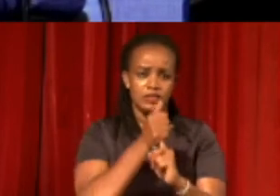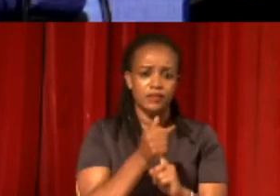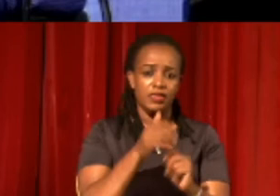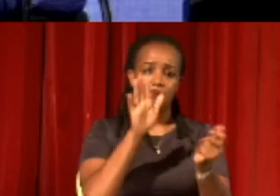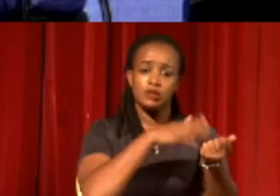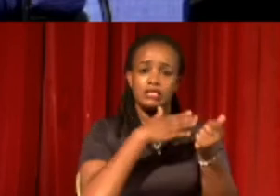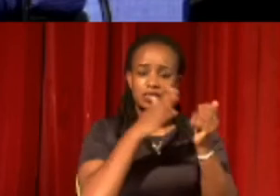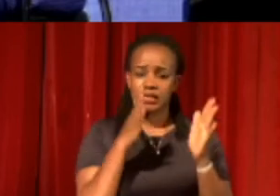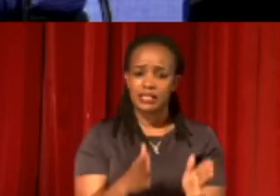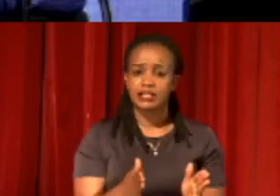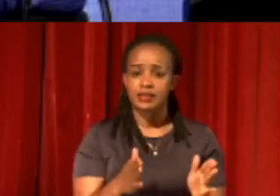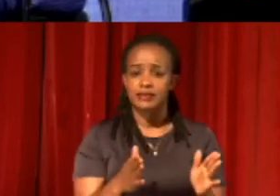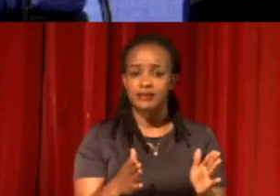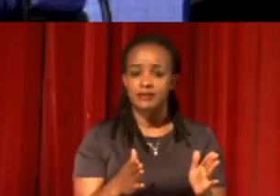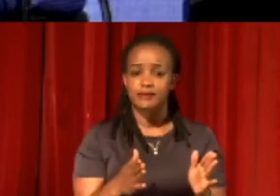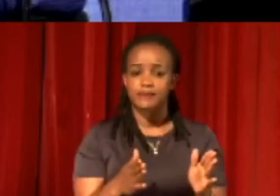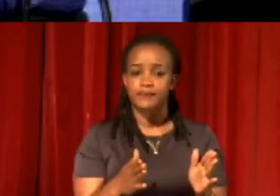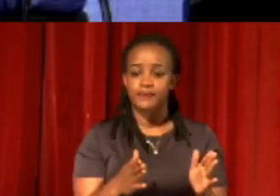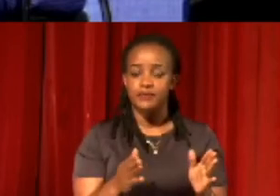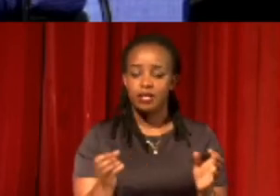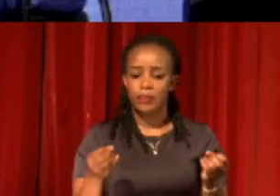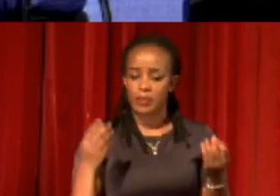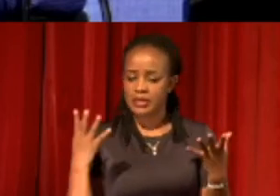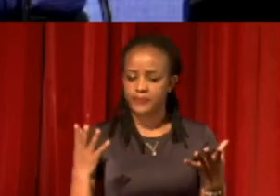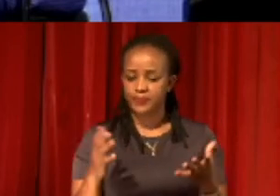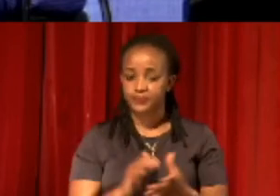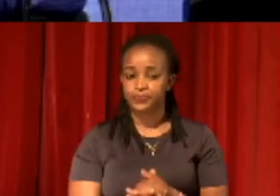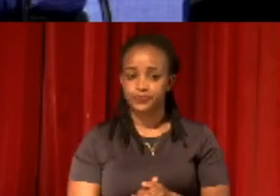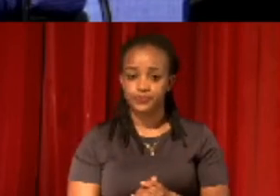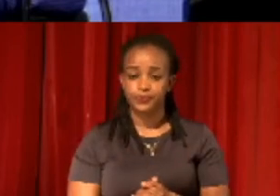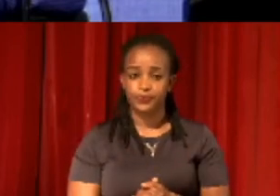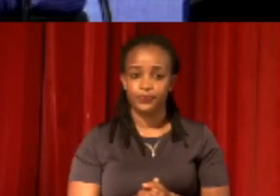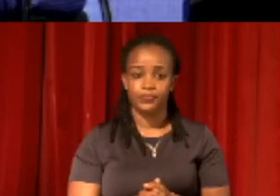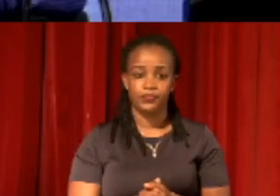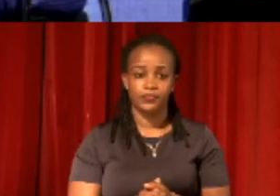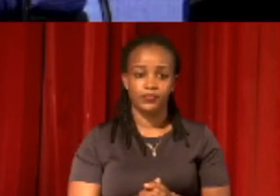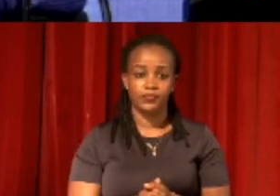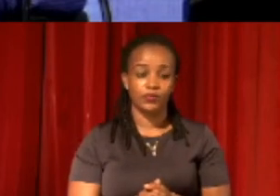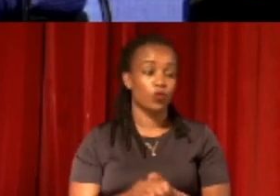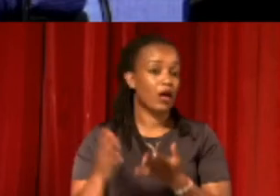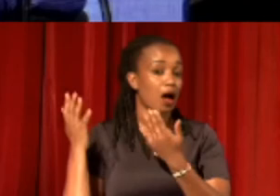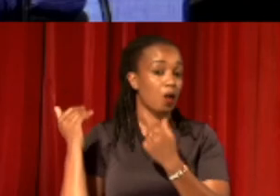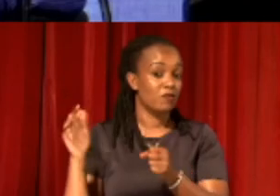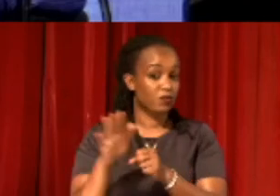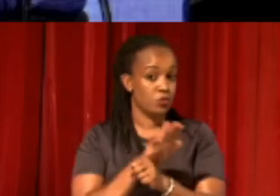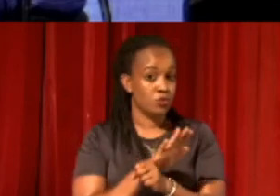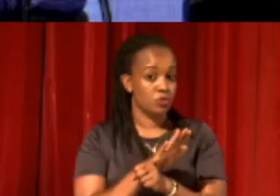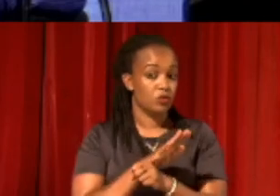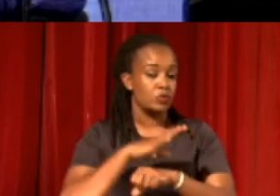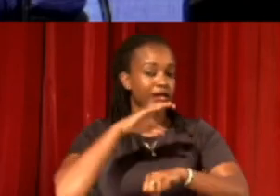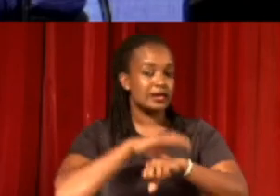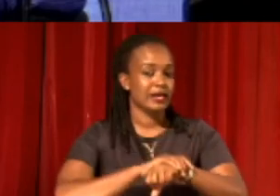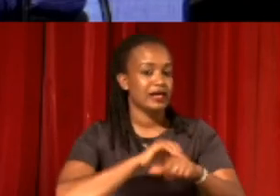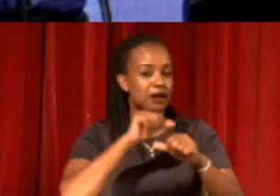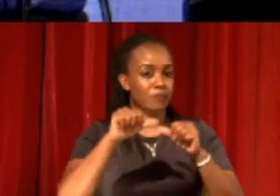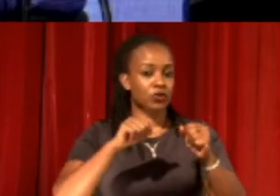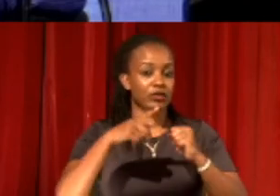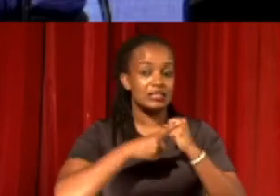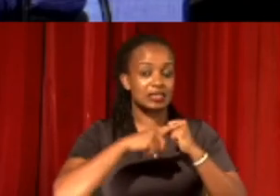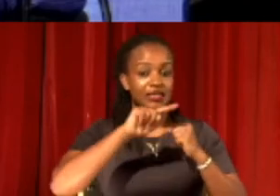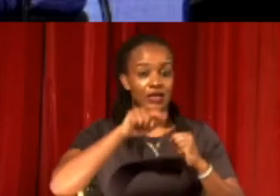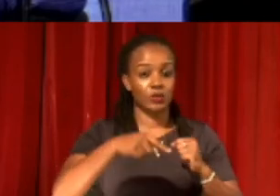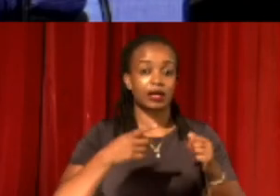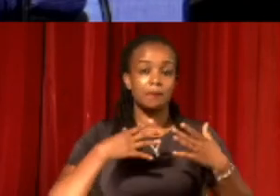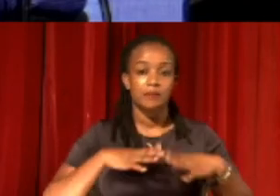musicians, you know, the people that you're likely to touch with this program, what are you looking at? We are hopeful that we will be able to touch 6,000 and